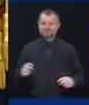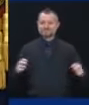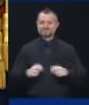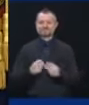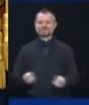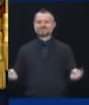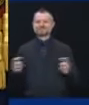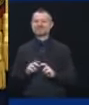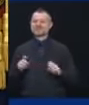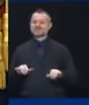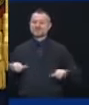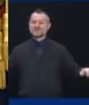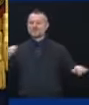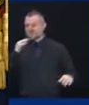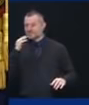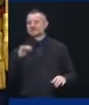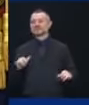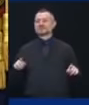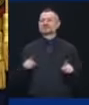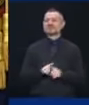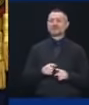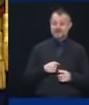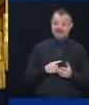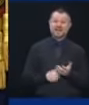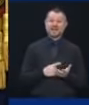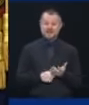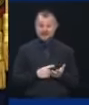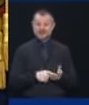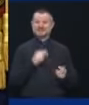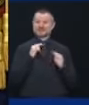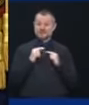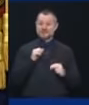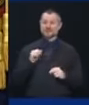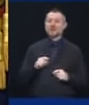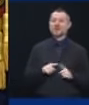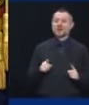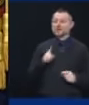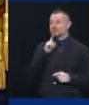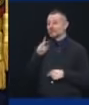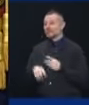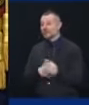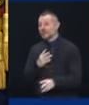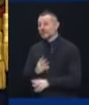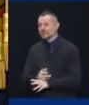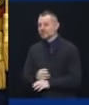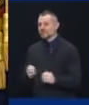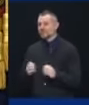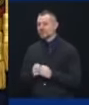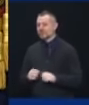same conversations, but it's practically much more difficult. That's my only point.